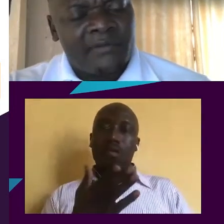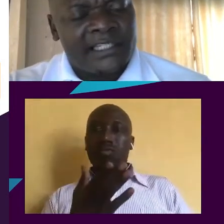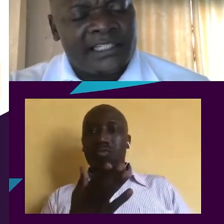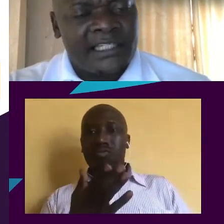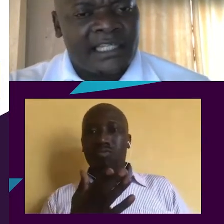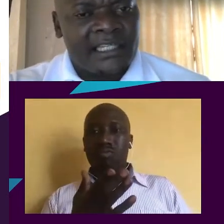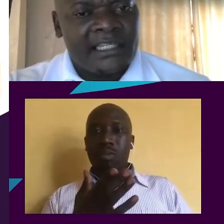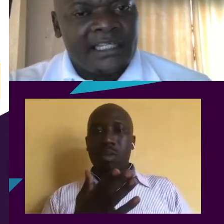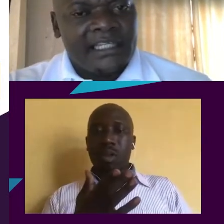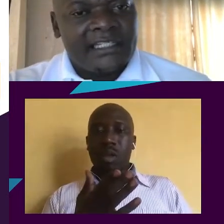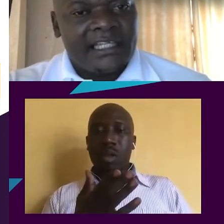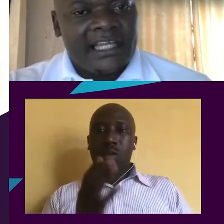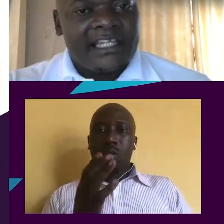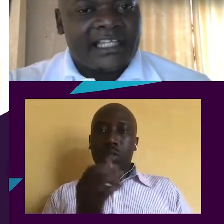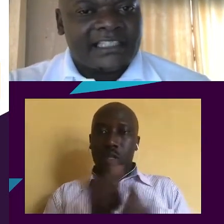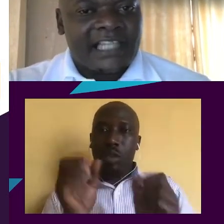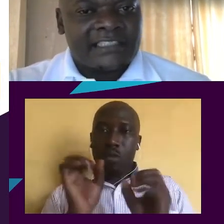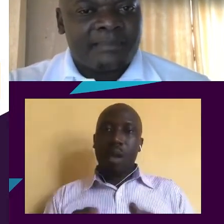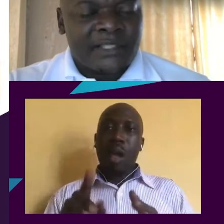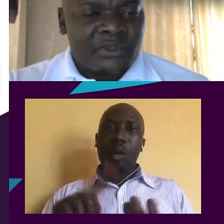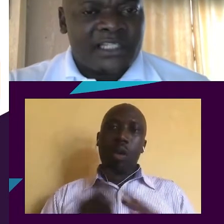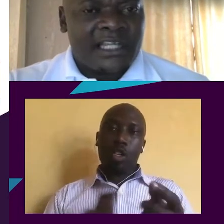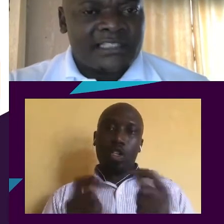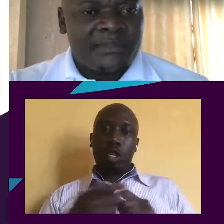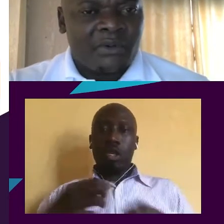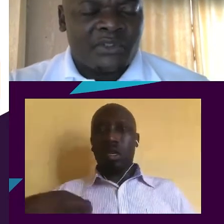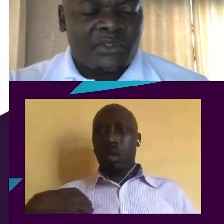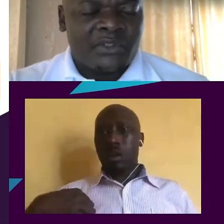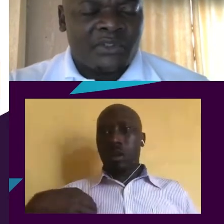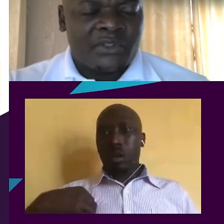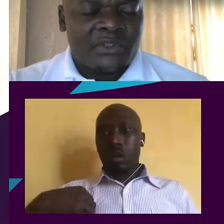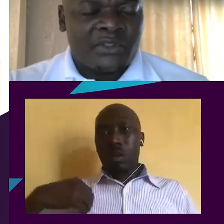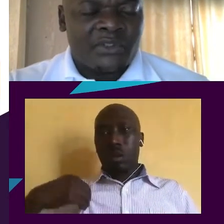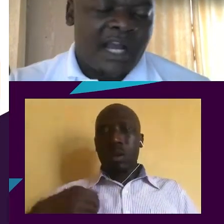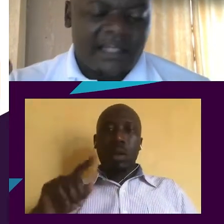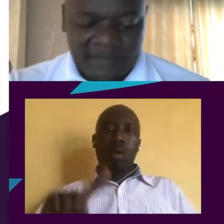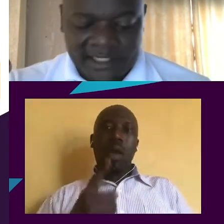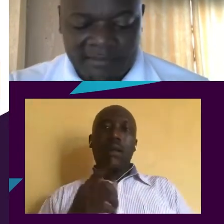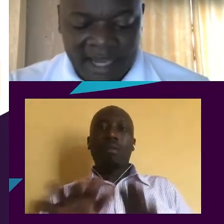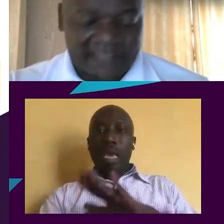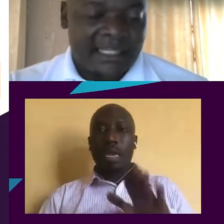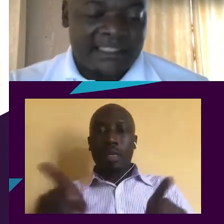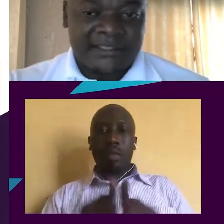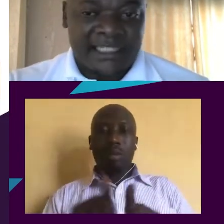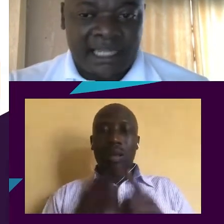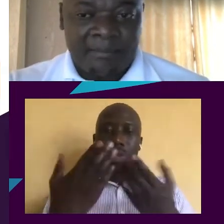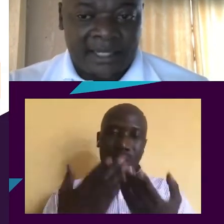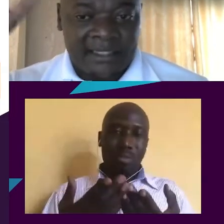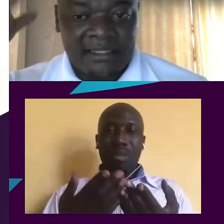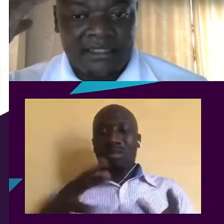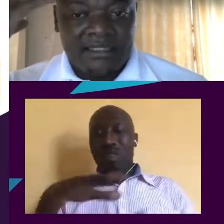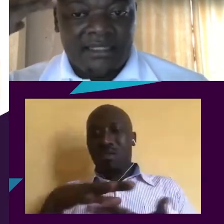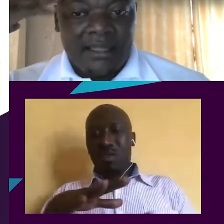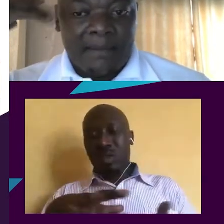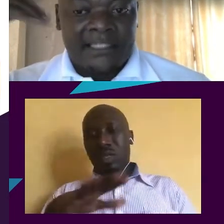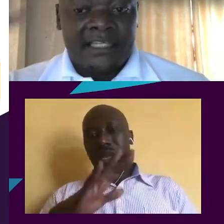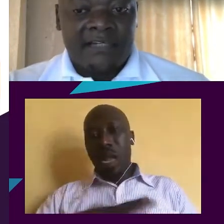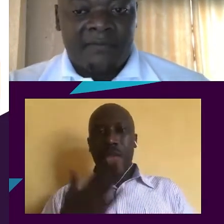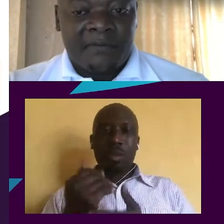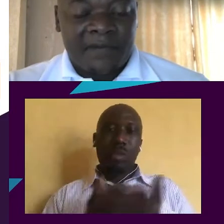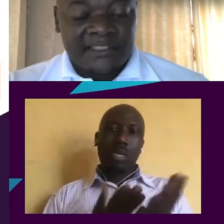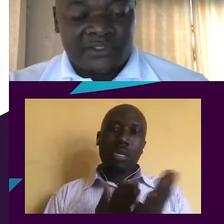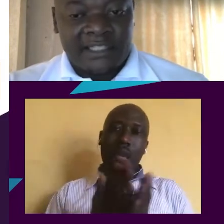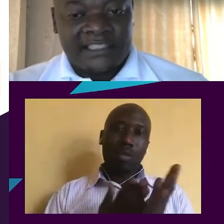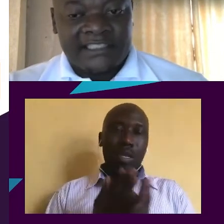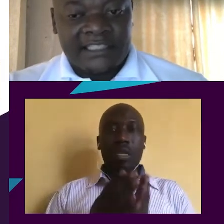That's one of the areas that has puzzling us because grounds in Uganda are really bad, especially Kampala. But